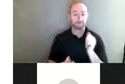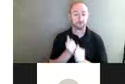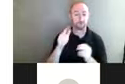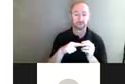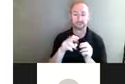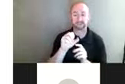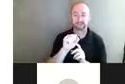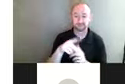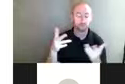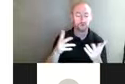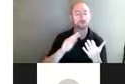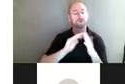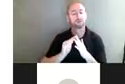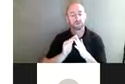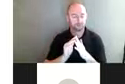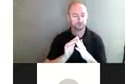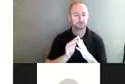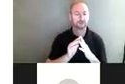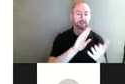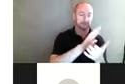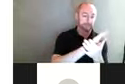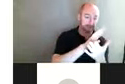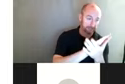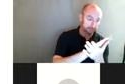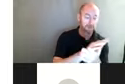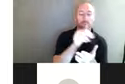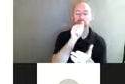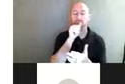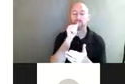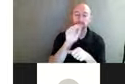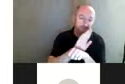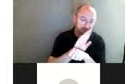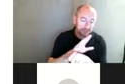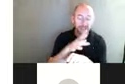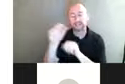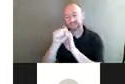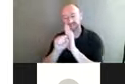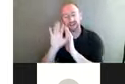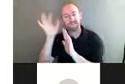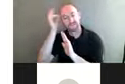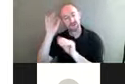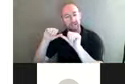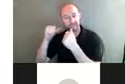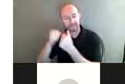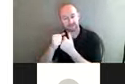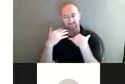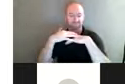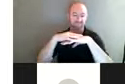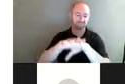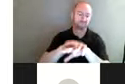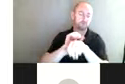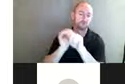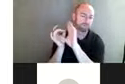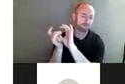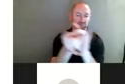is it's really a community that bridges academia, private sector, and state and federal agencies as well. And so we provide this